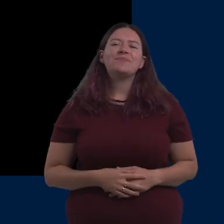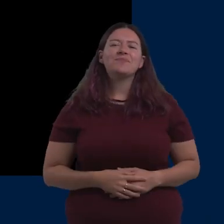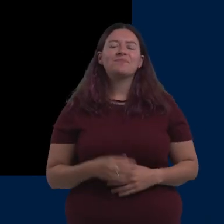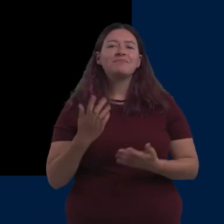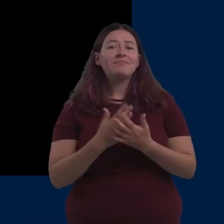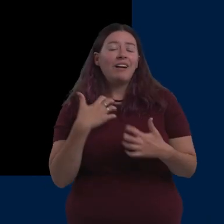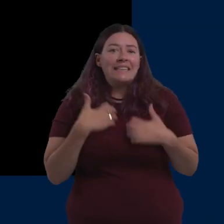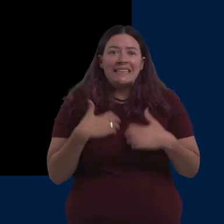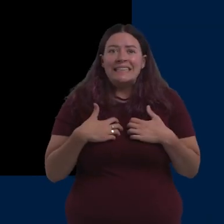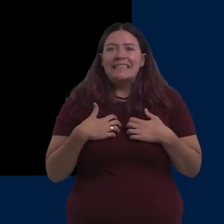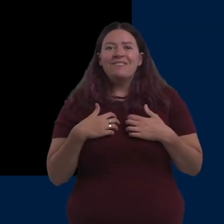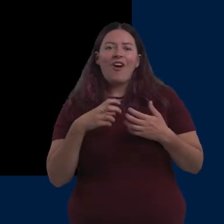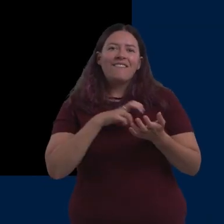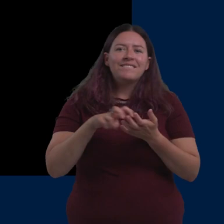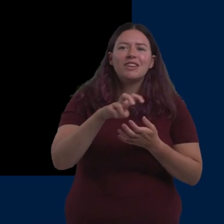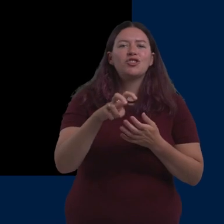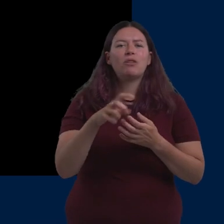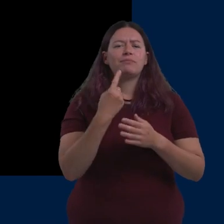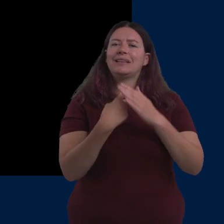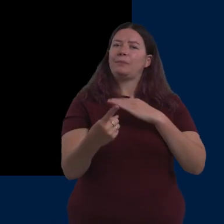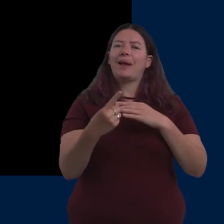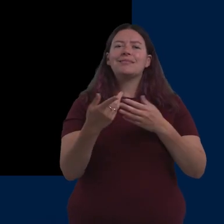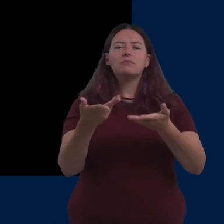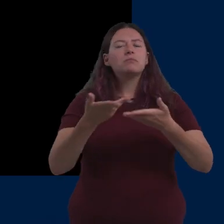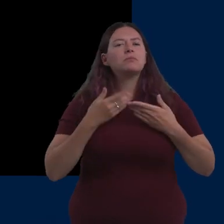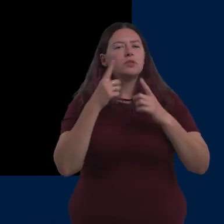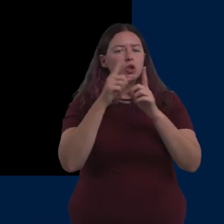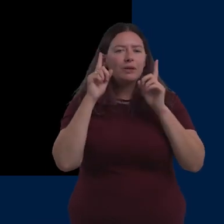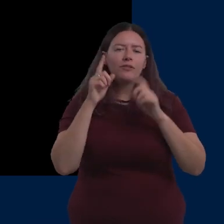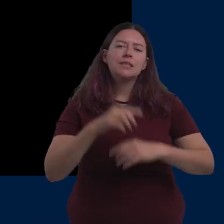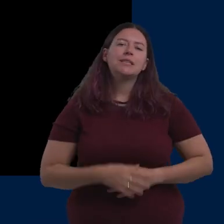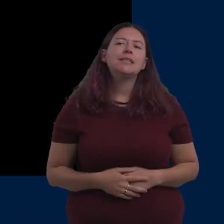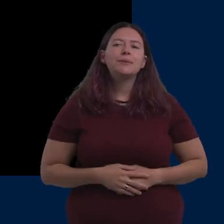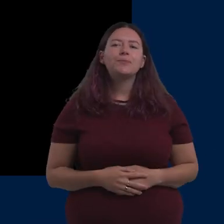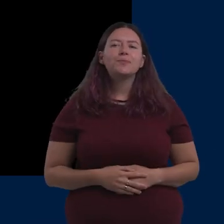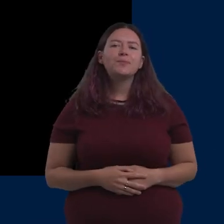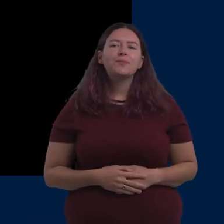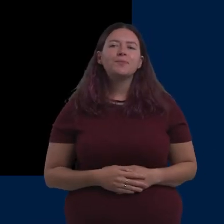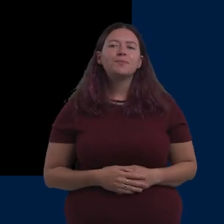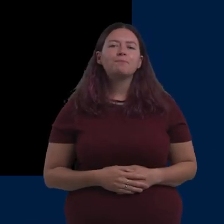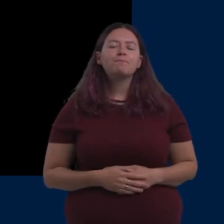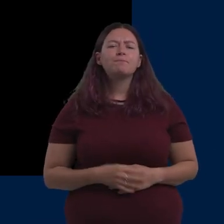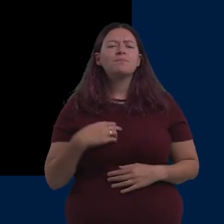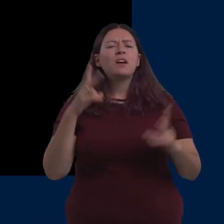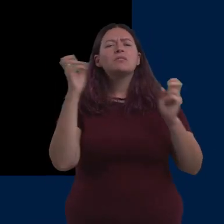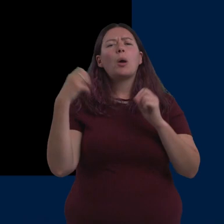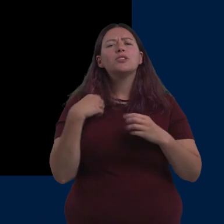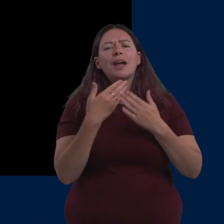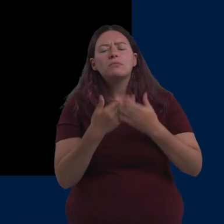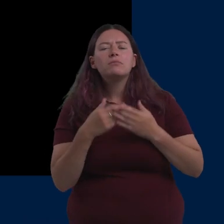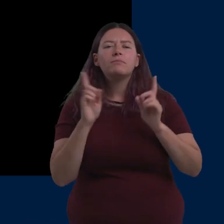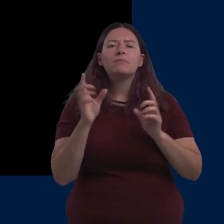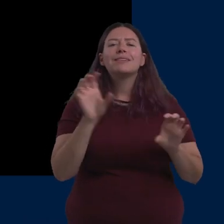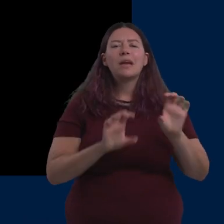was excited for the adventure and independence that the university offered. I had chosen to study